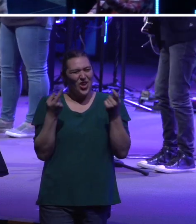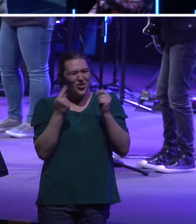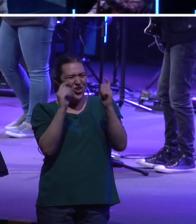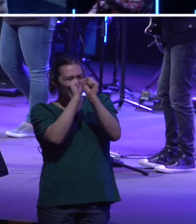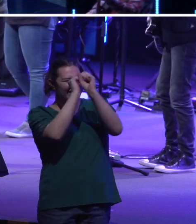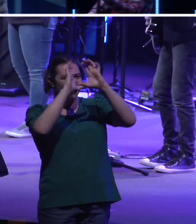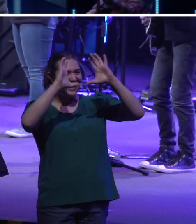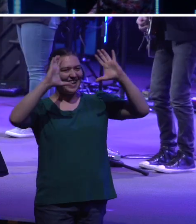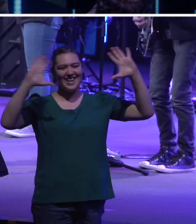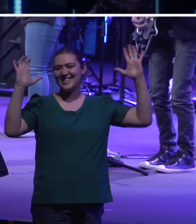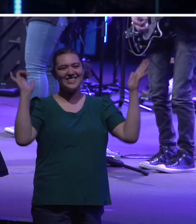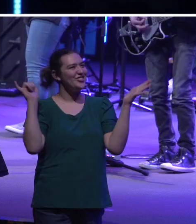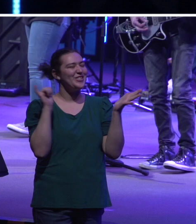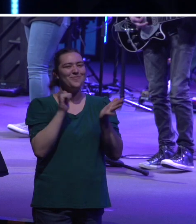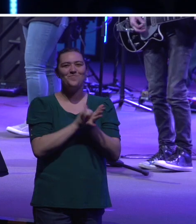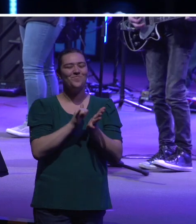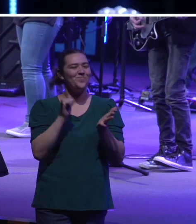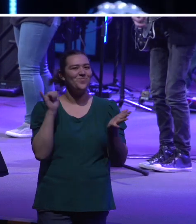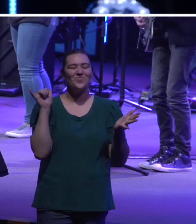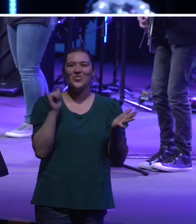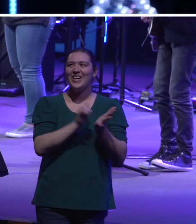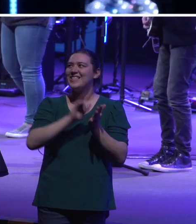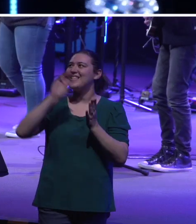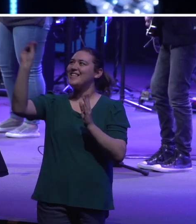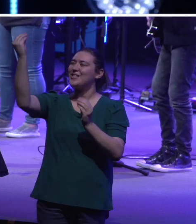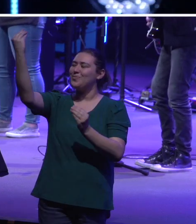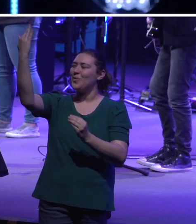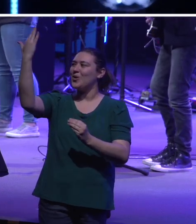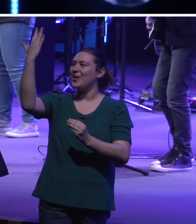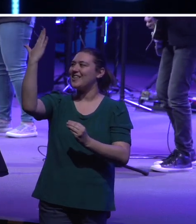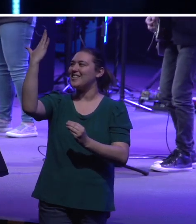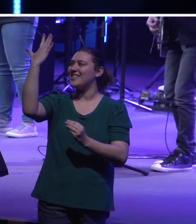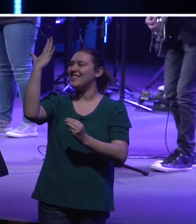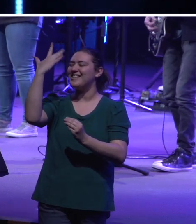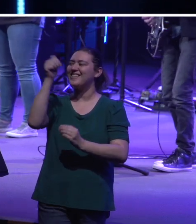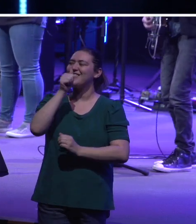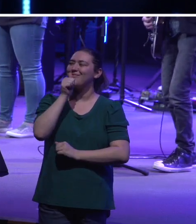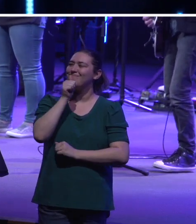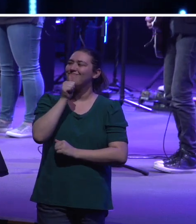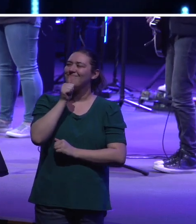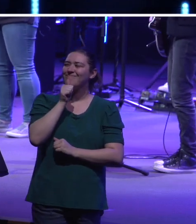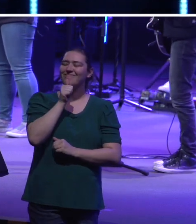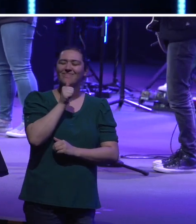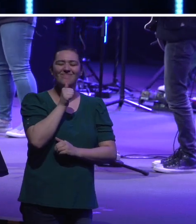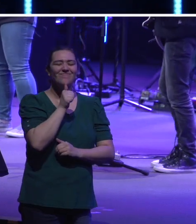beyond what I could dream. Your grace is patient.